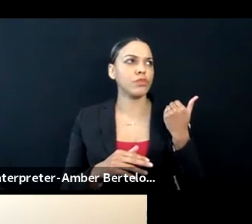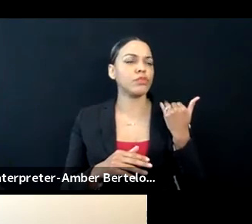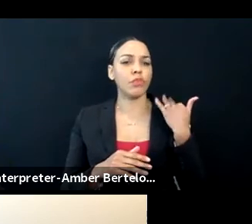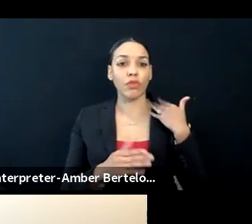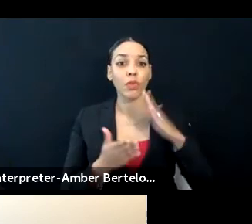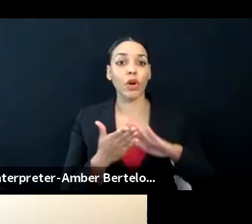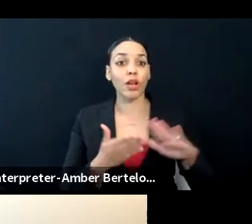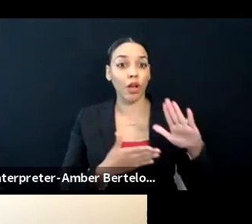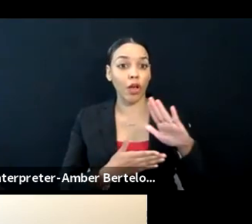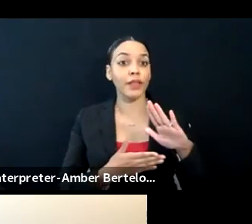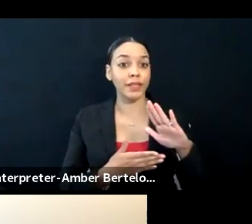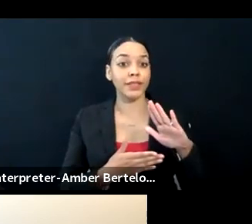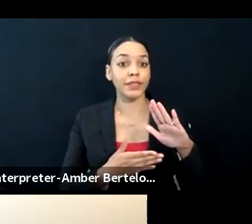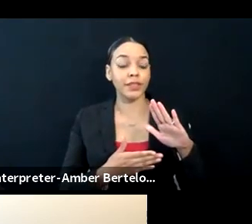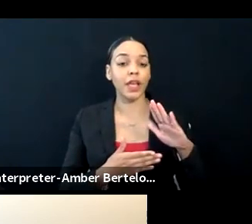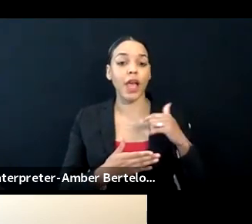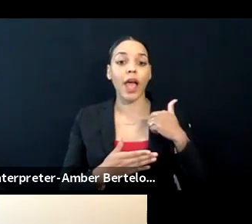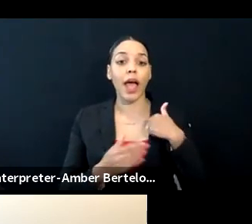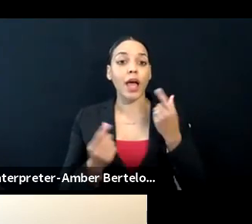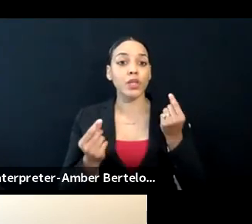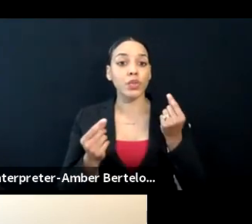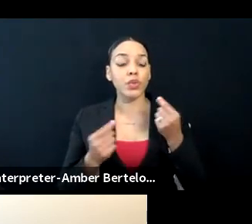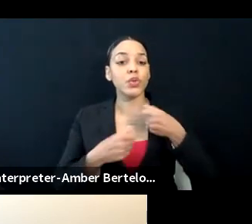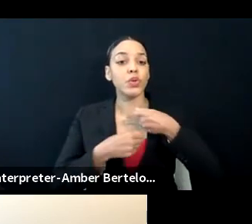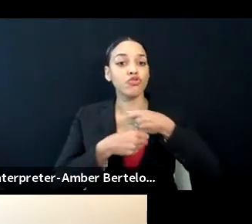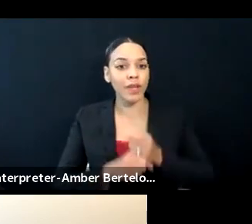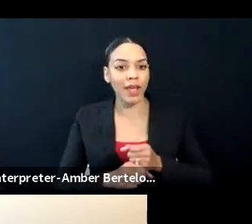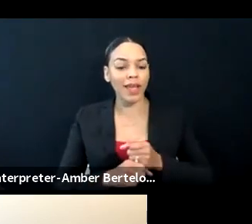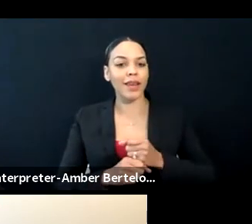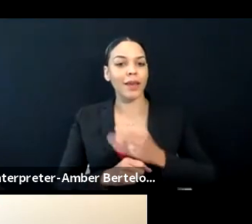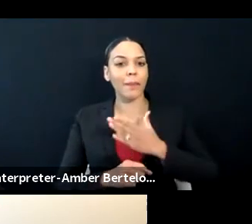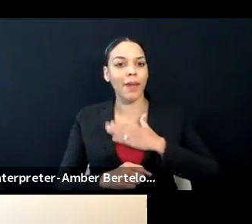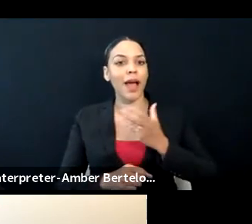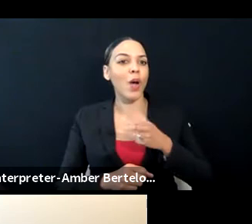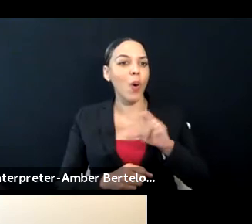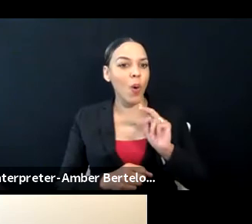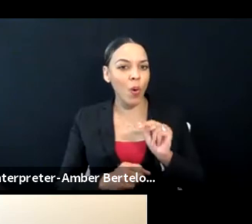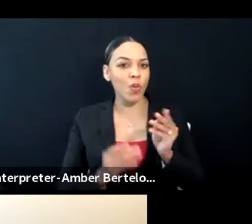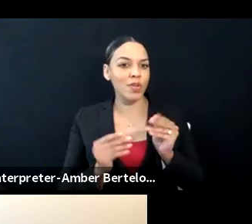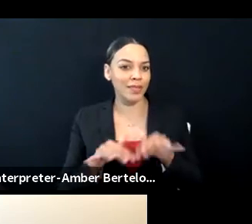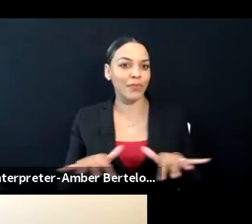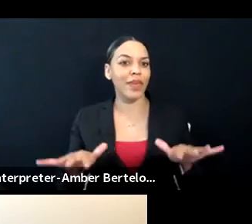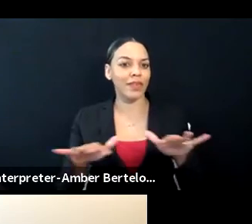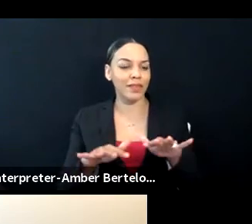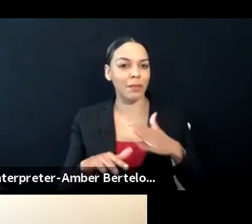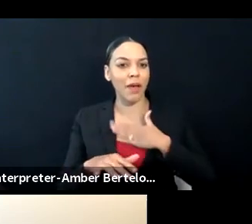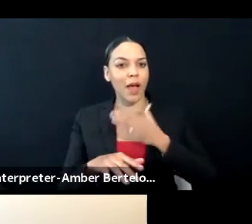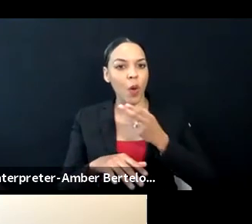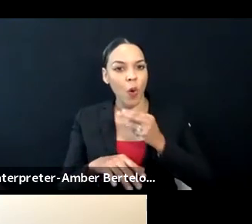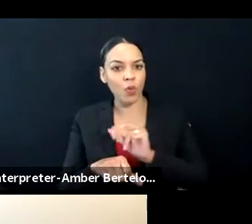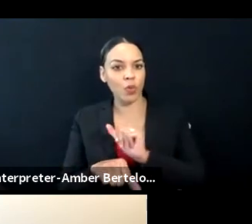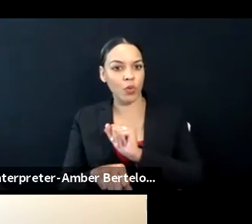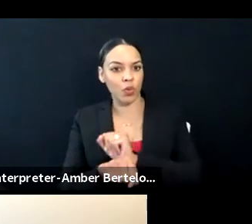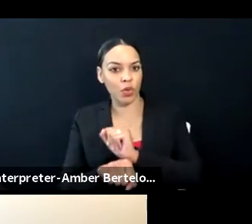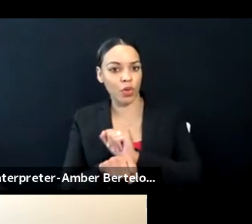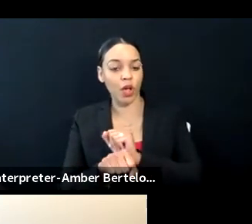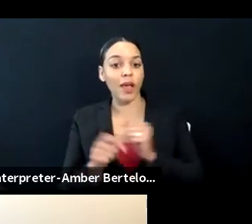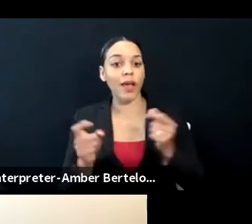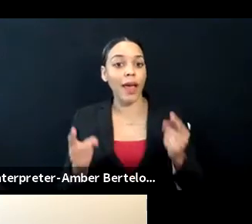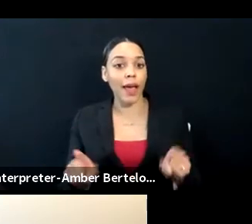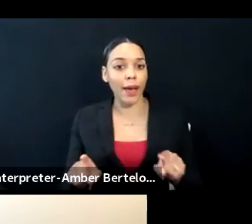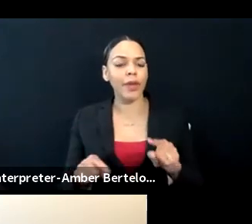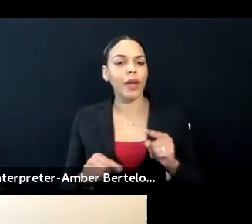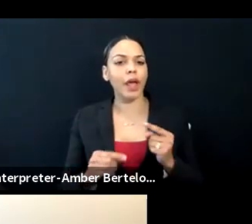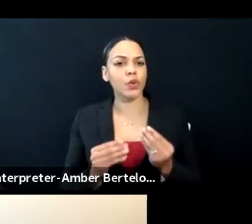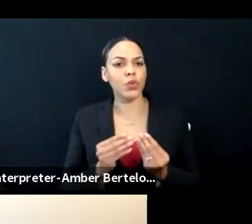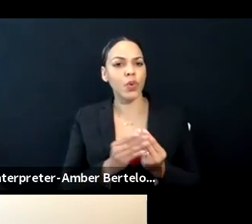is I just created my own spaces, and then as I grew older, I realized